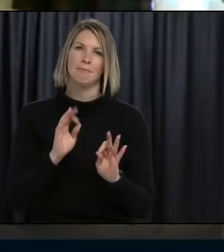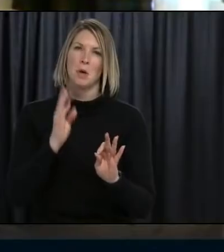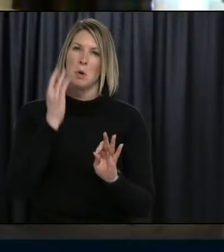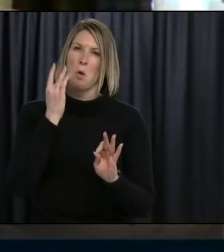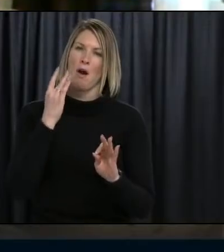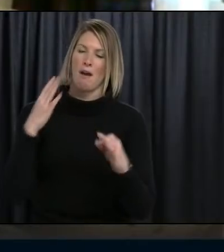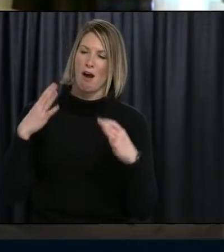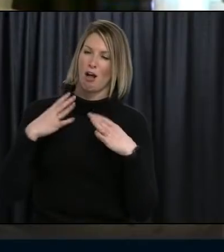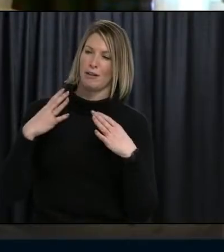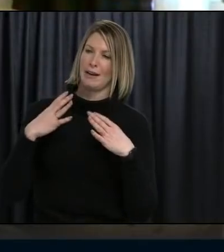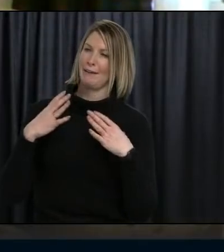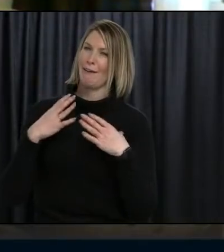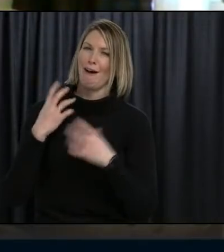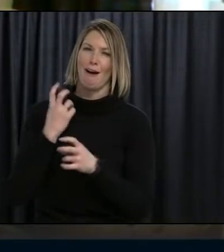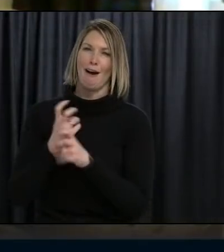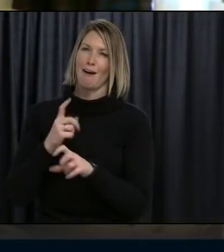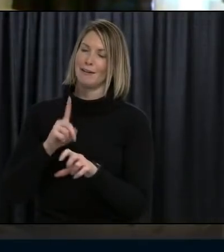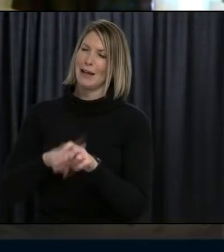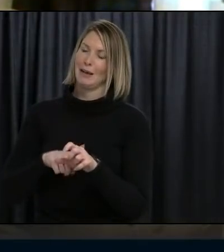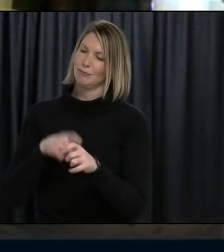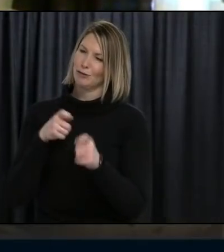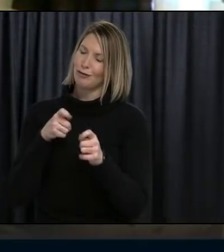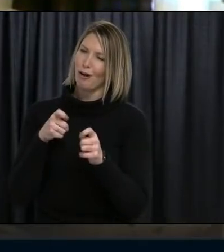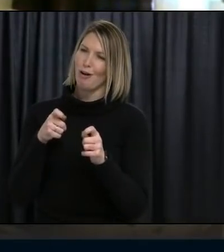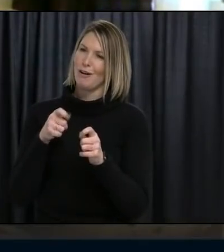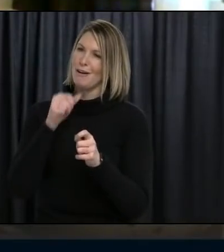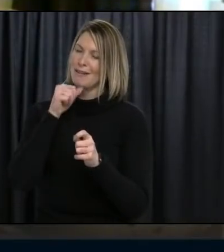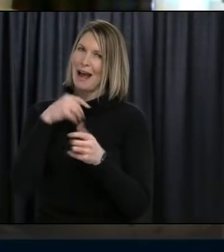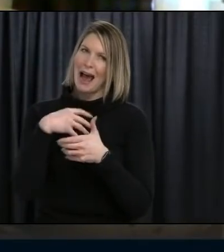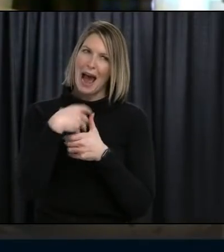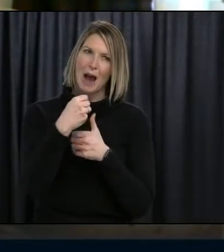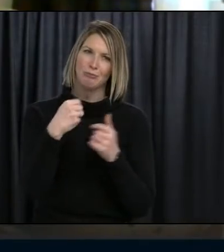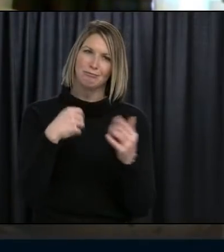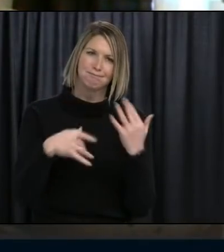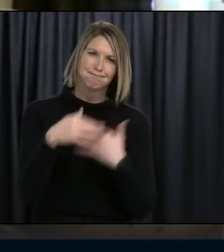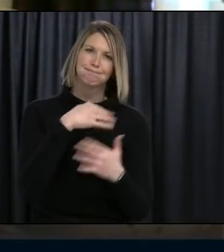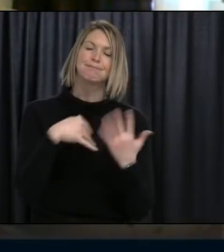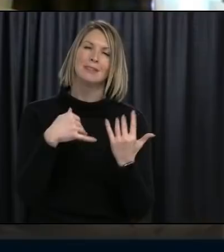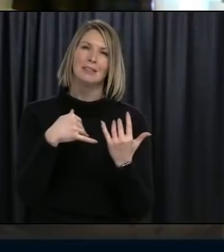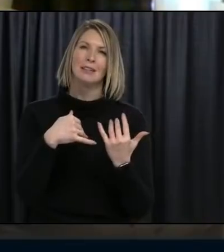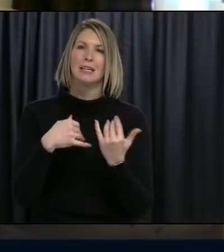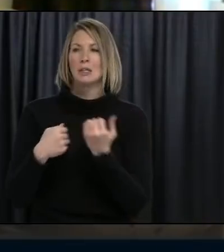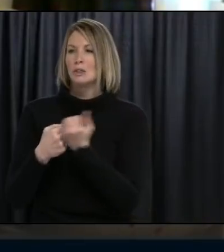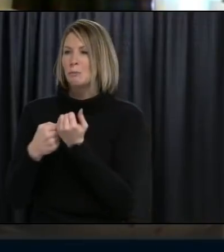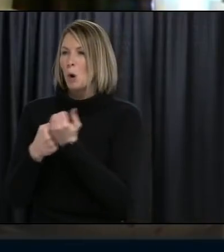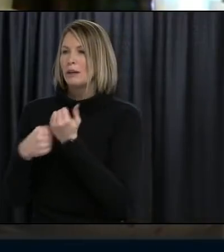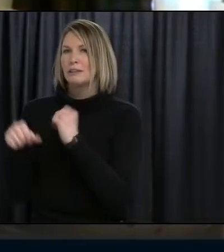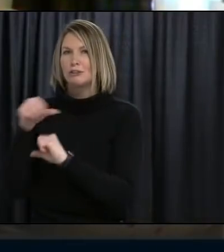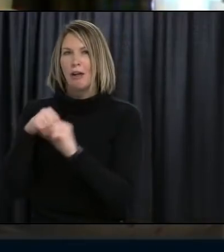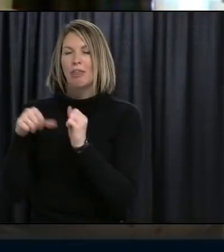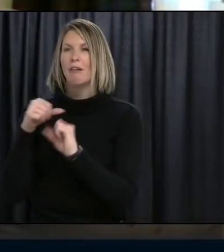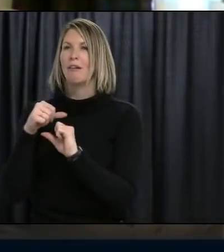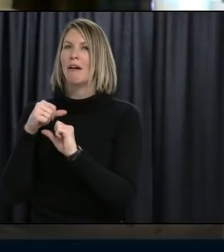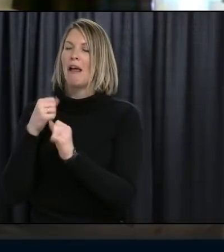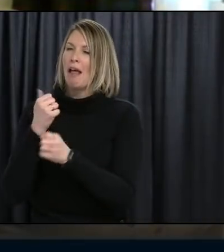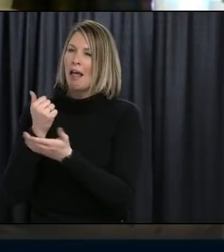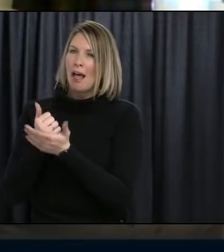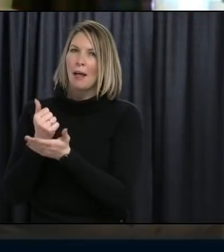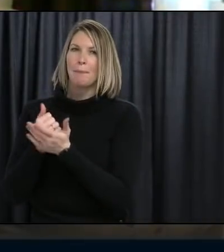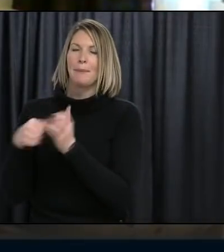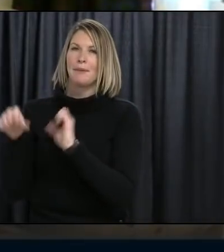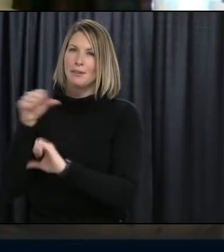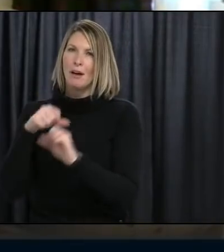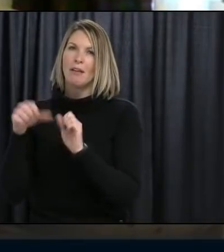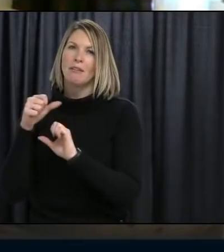season. Once again, please look after yourselves and each other. Support local businesses when you can. They're